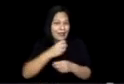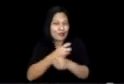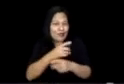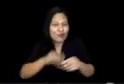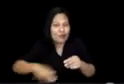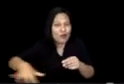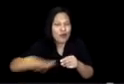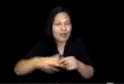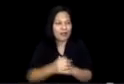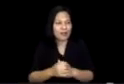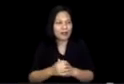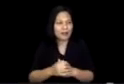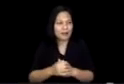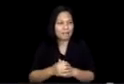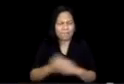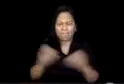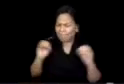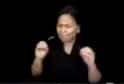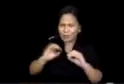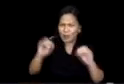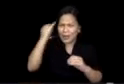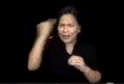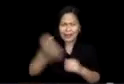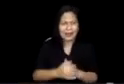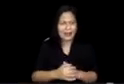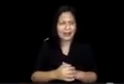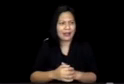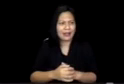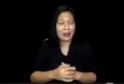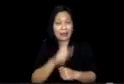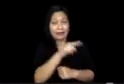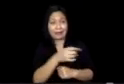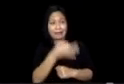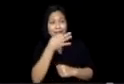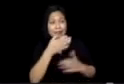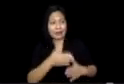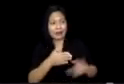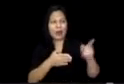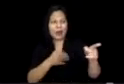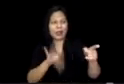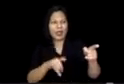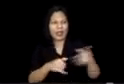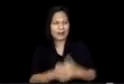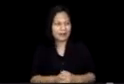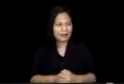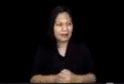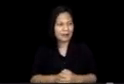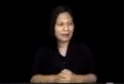Not a clue. But He's the expert. Here's your culprit. He's found the